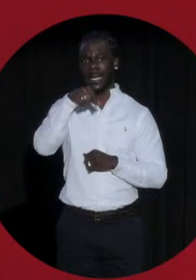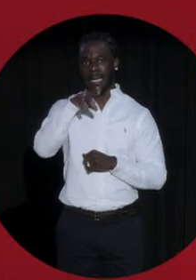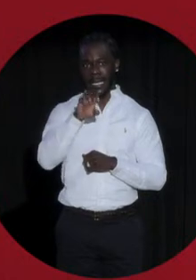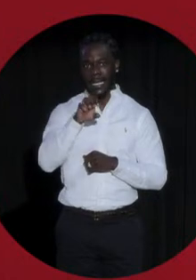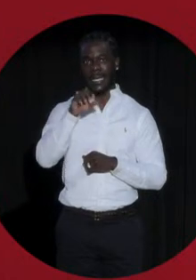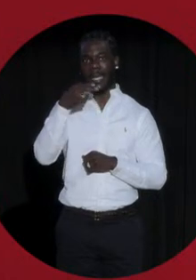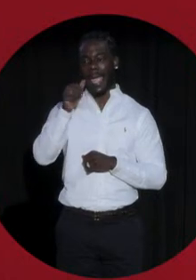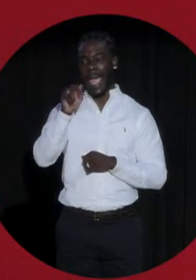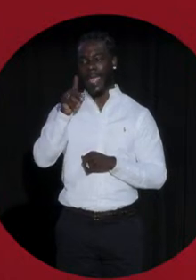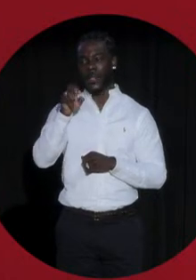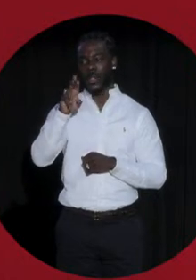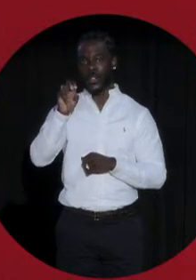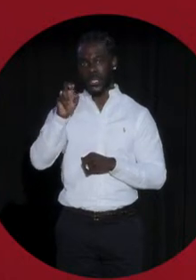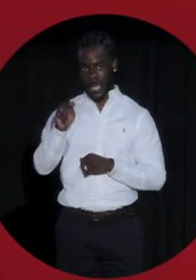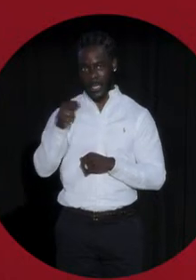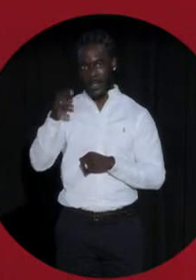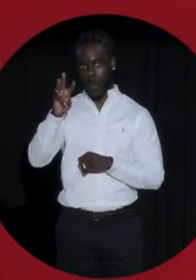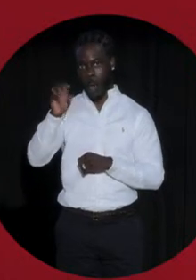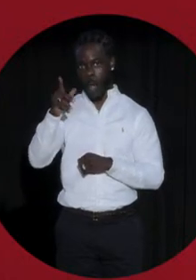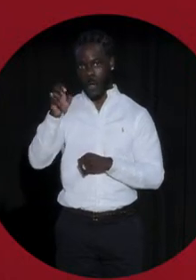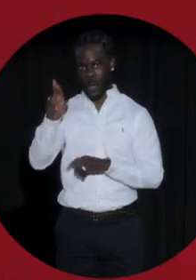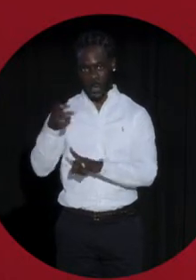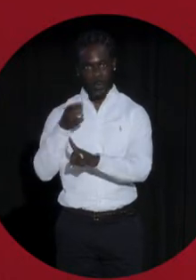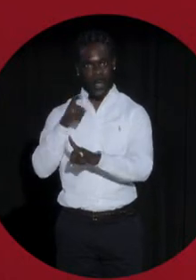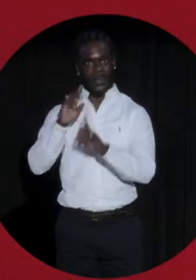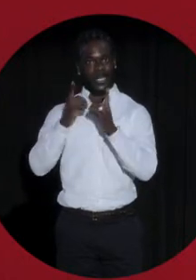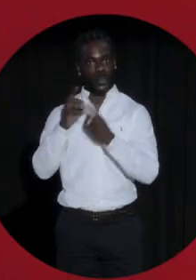Anderson Walker, District 8.